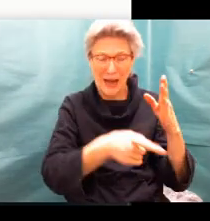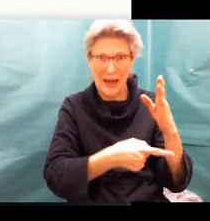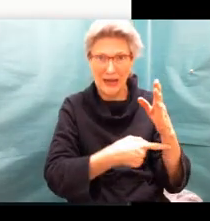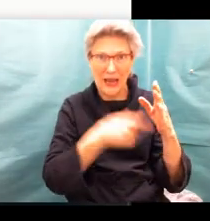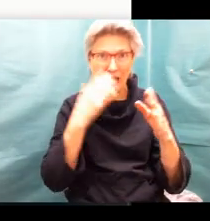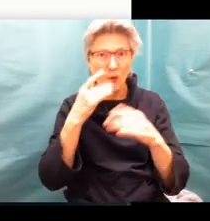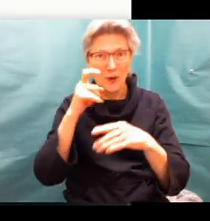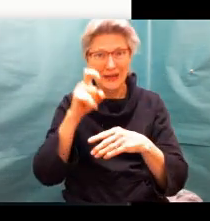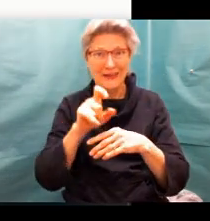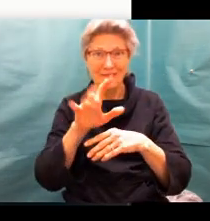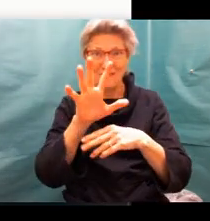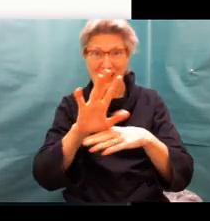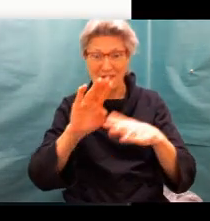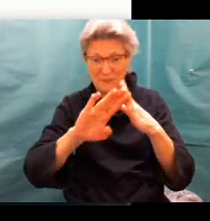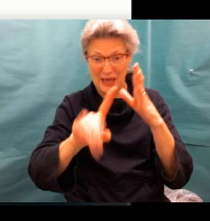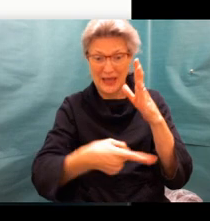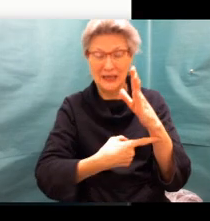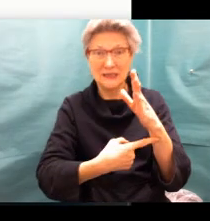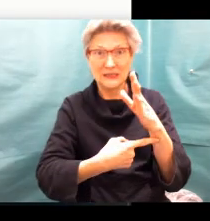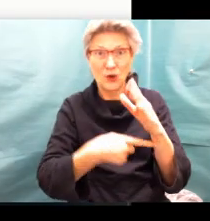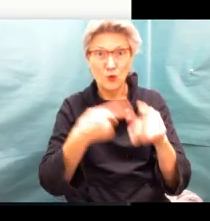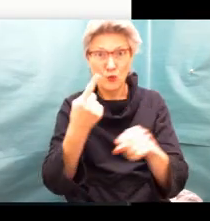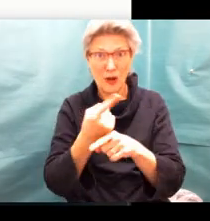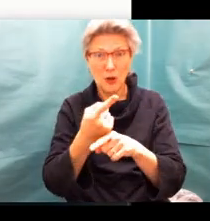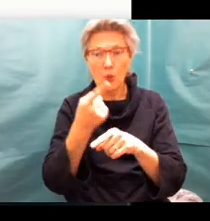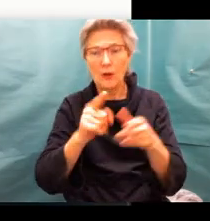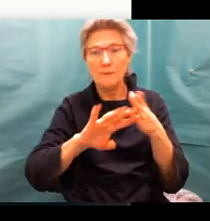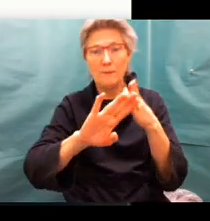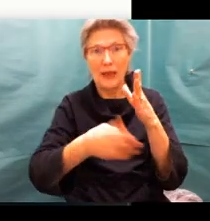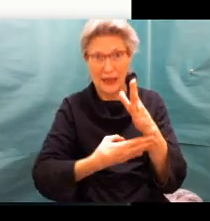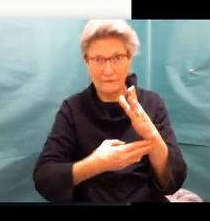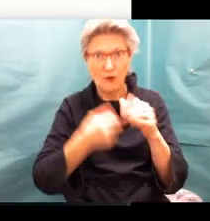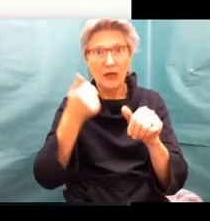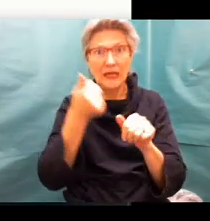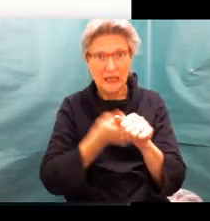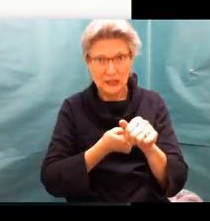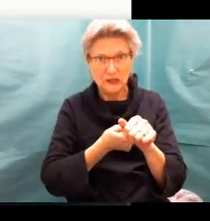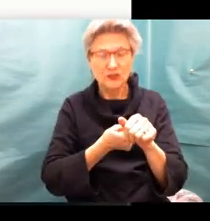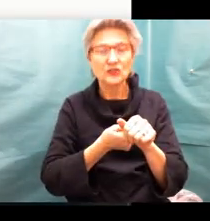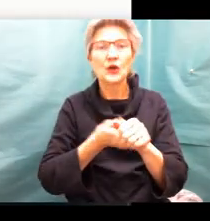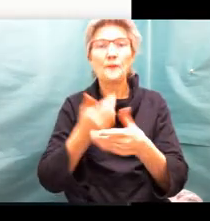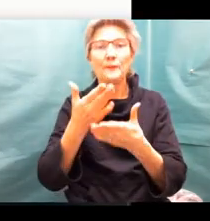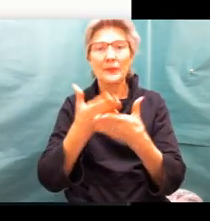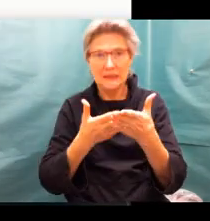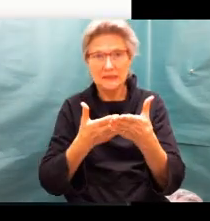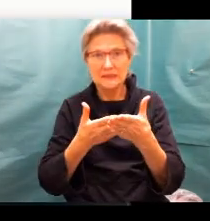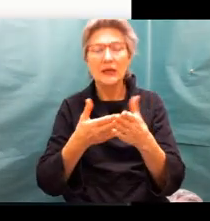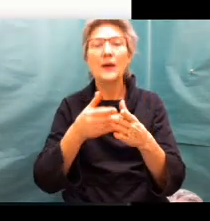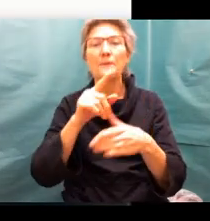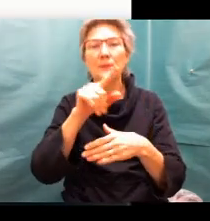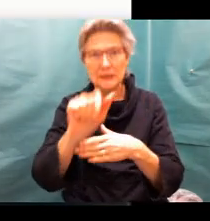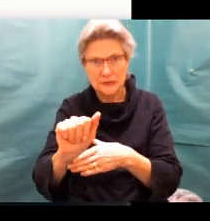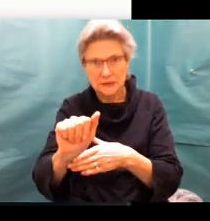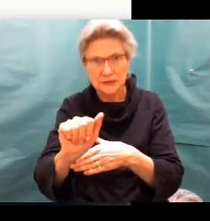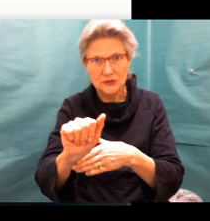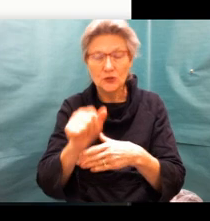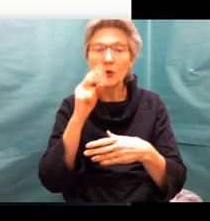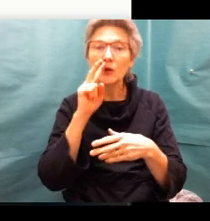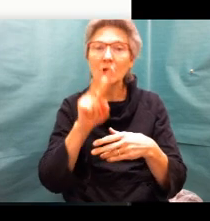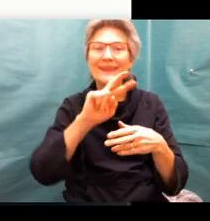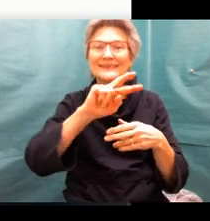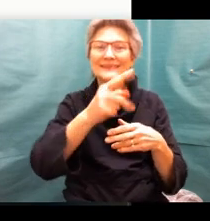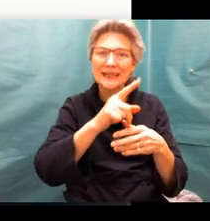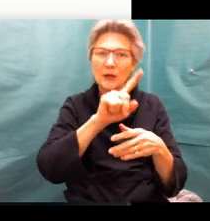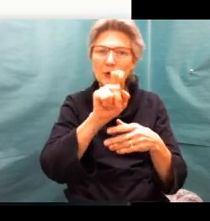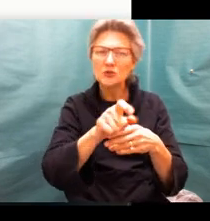5 bags, right? 1 bag for each slice of pizza. So looking at the second question, it's saying